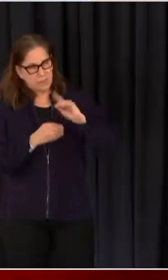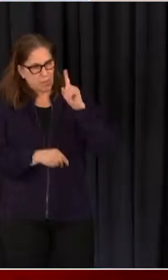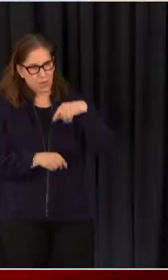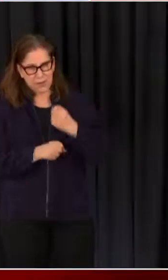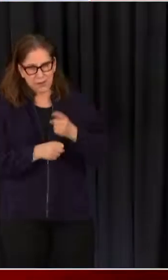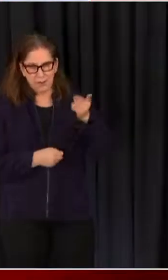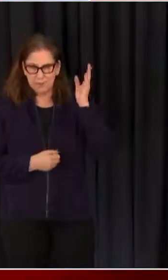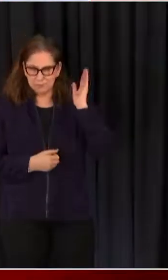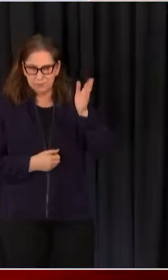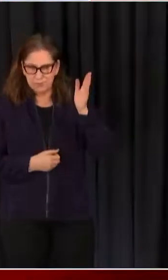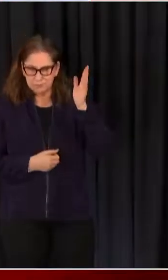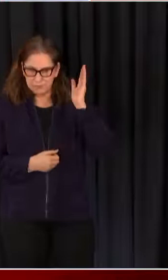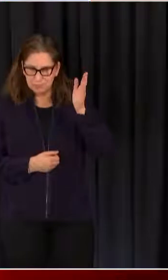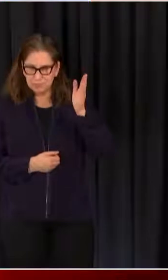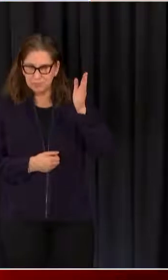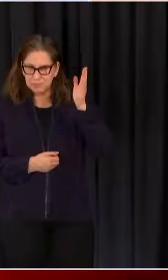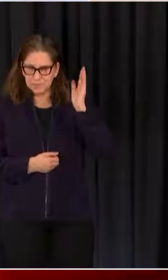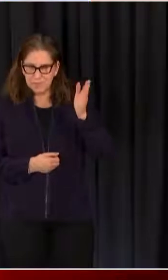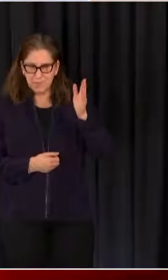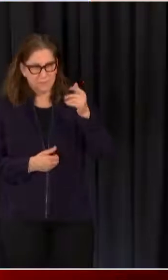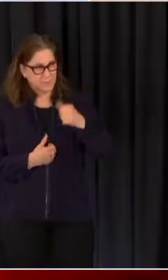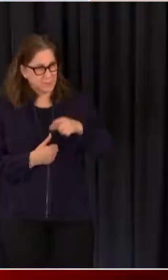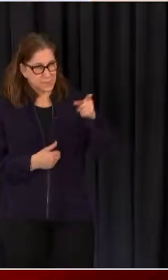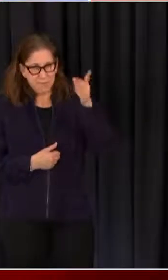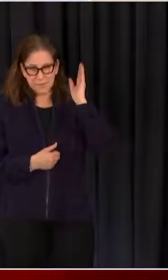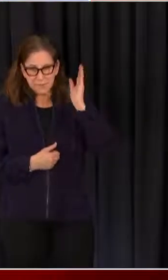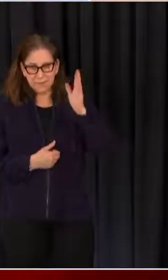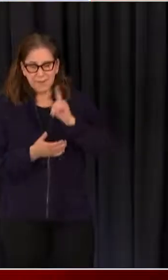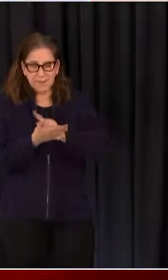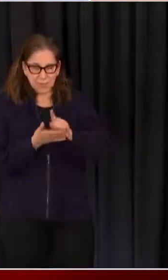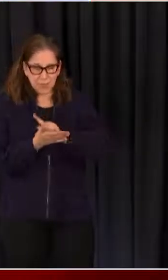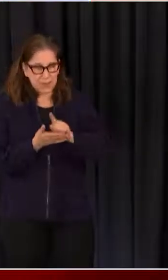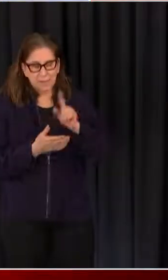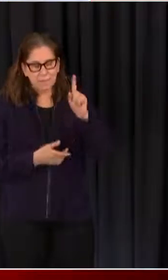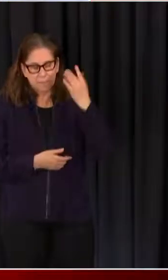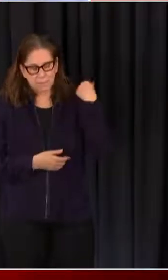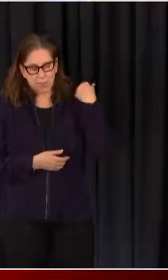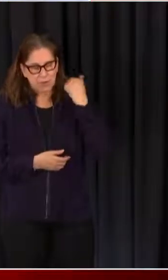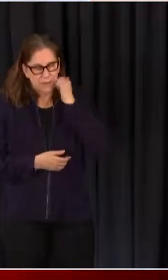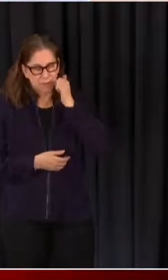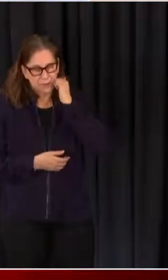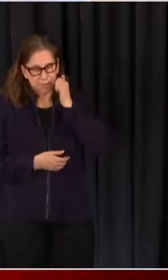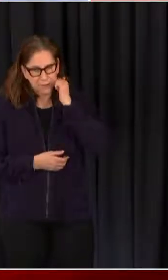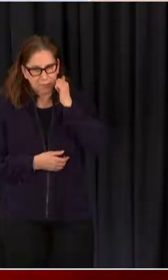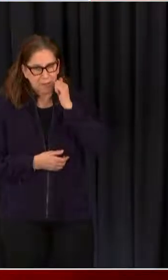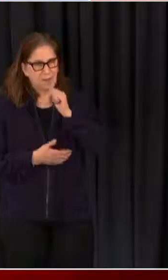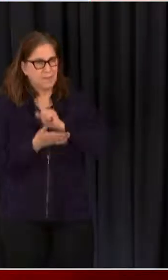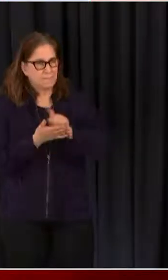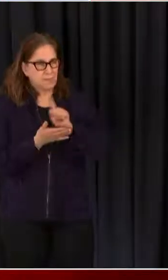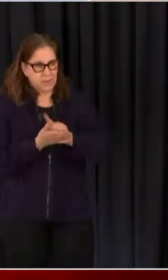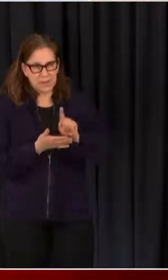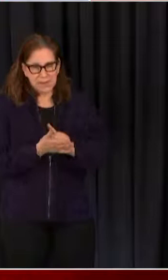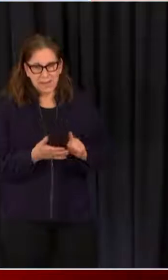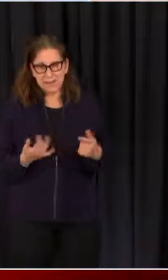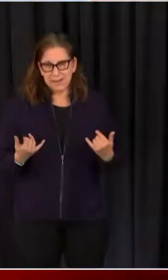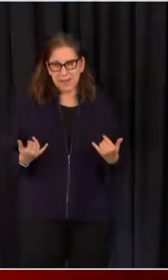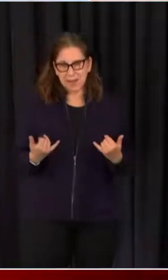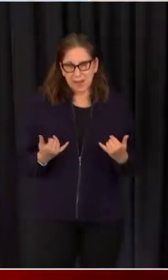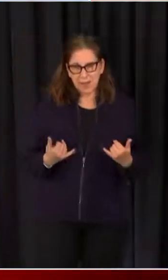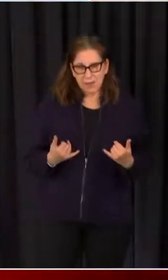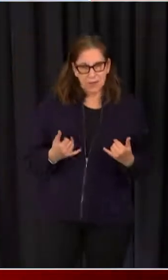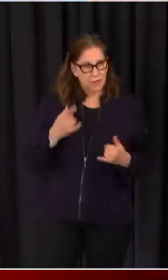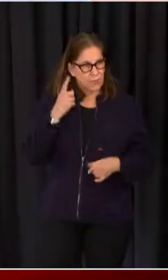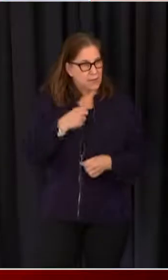at first daily press briefings and then bi-weekly press briefings, can you just reflect for us on 1 year